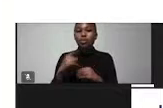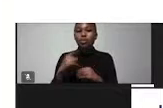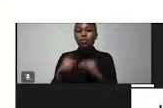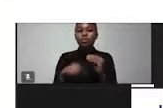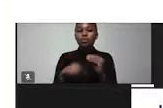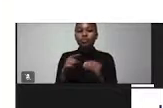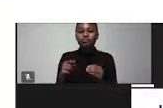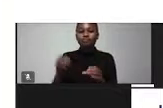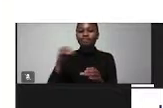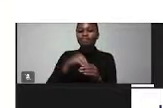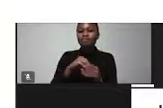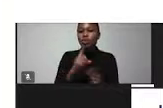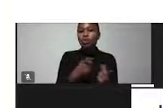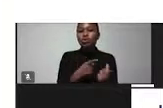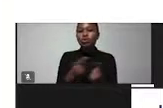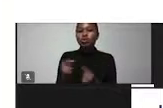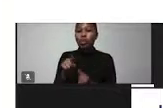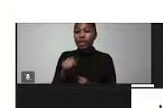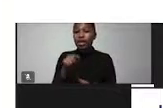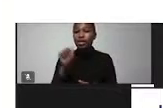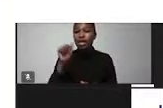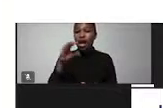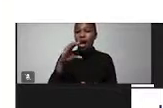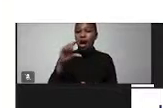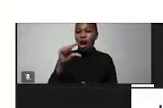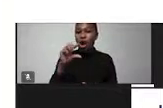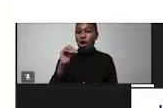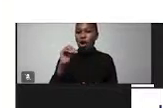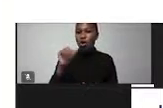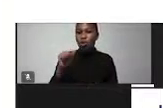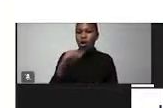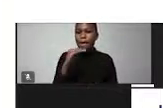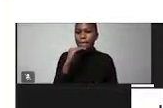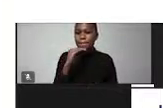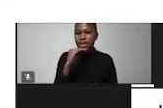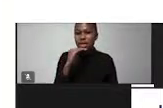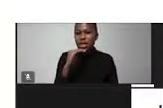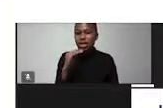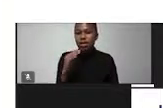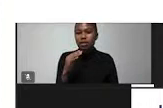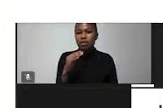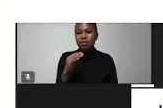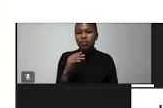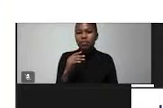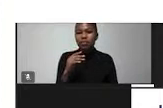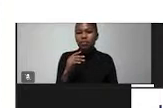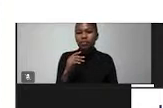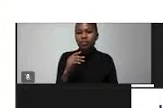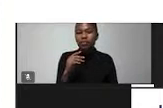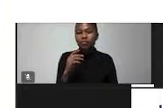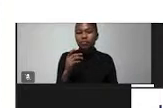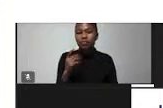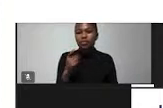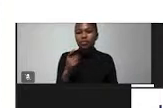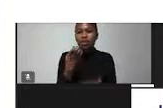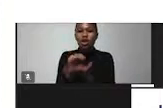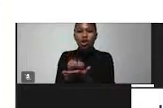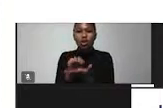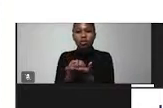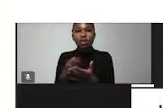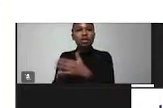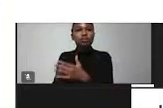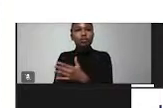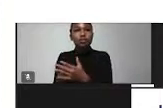and what does AGOA actually mean from a financial perspective and an economic perspective. And that exports will become an even bigger